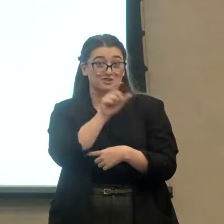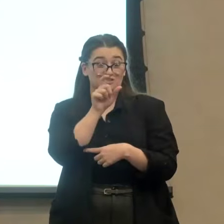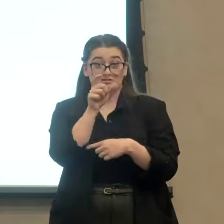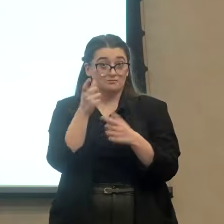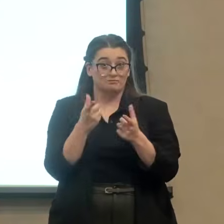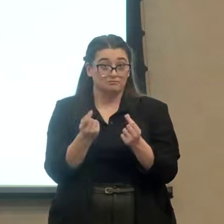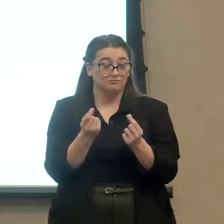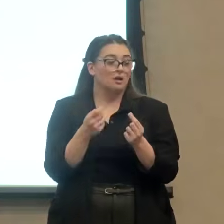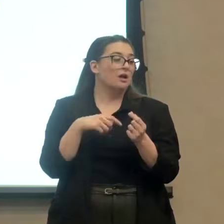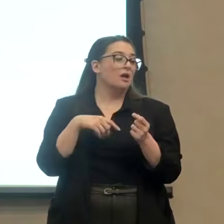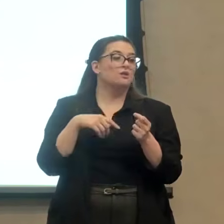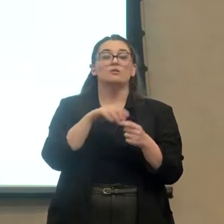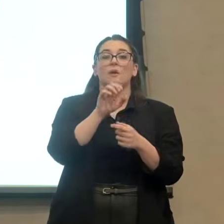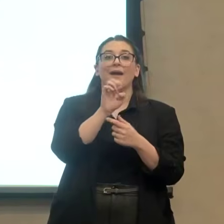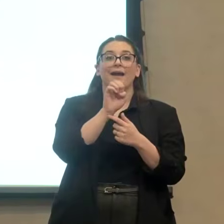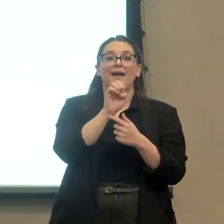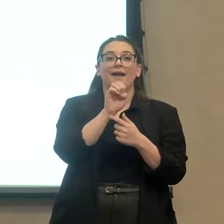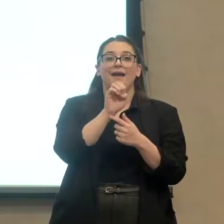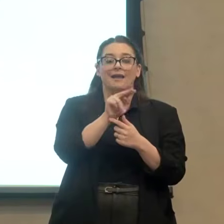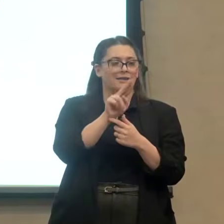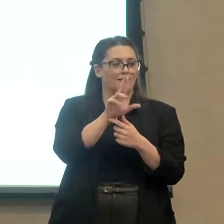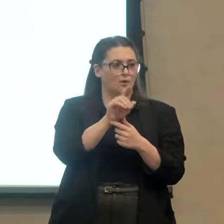bacterial endocarditis is associated with